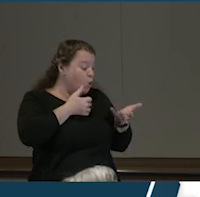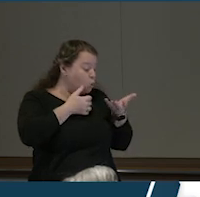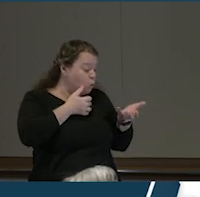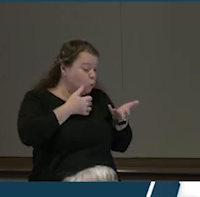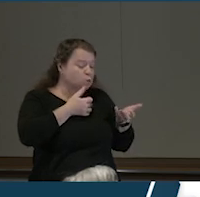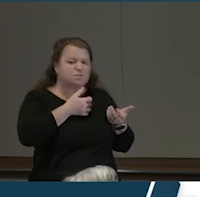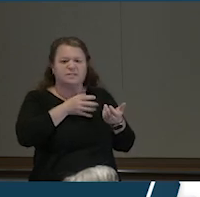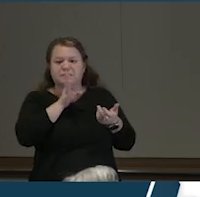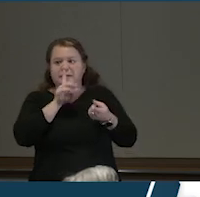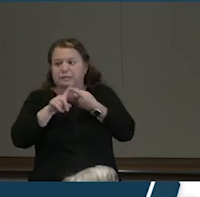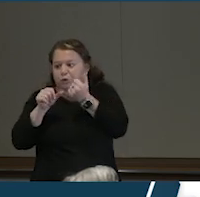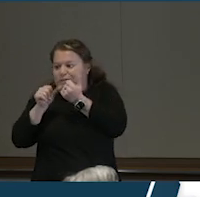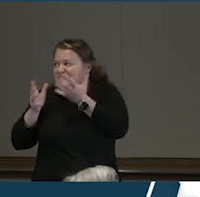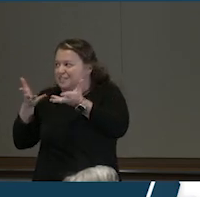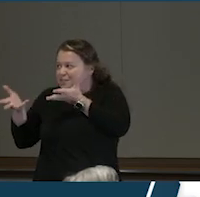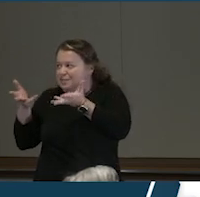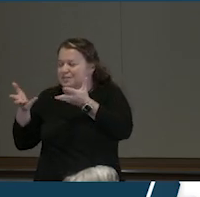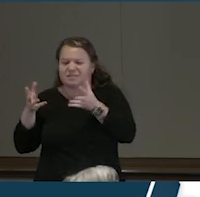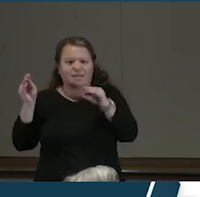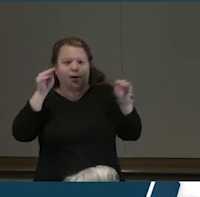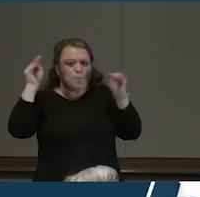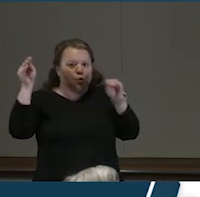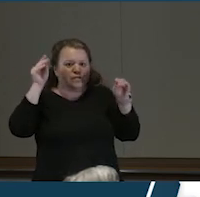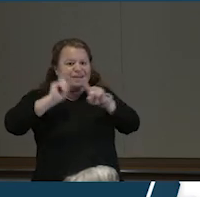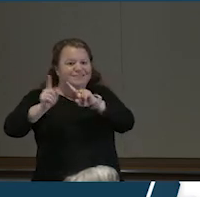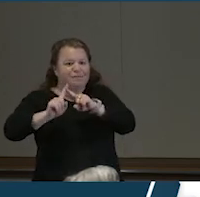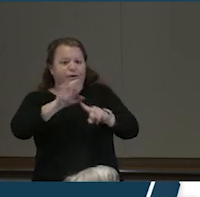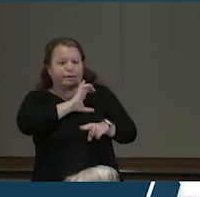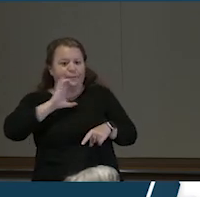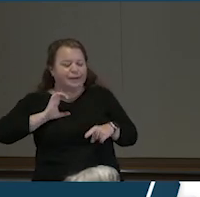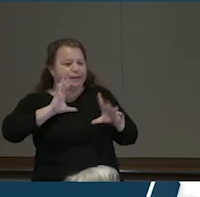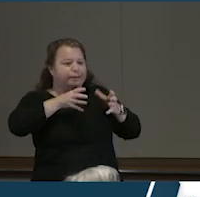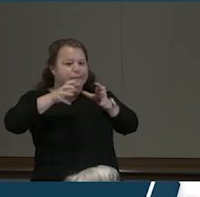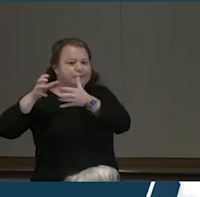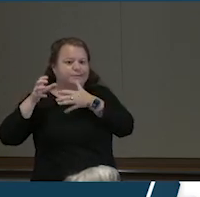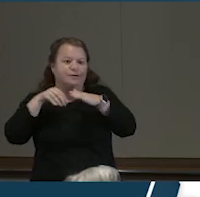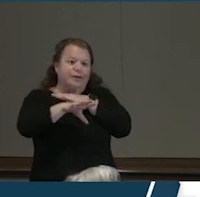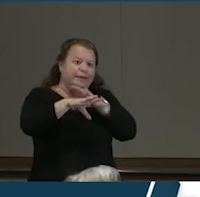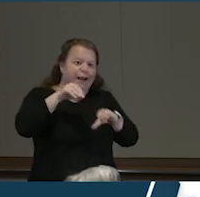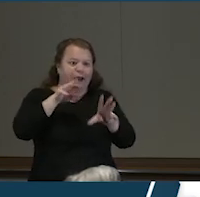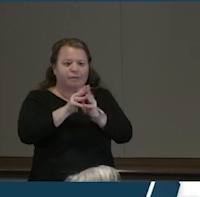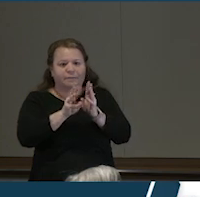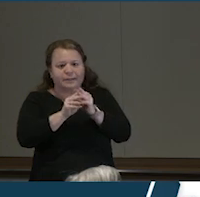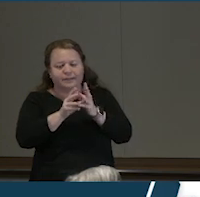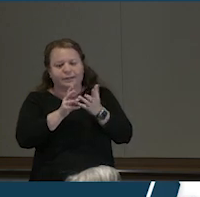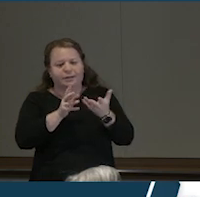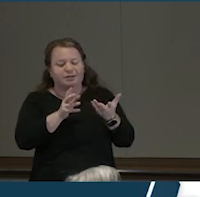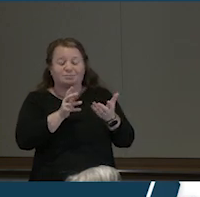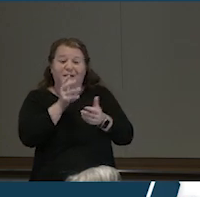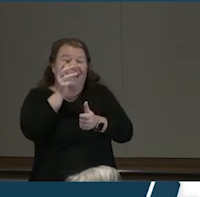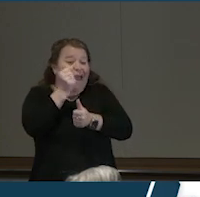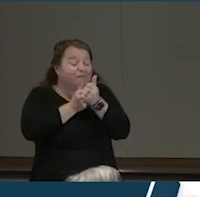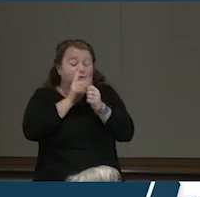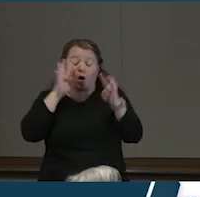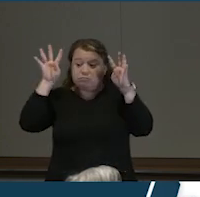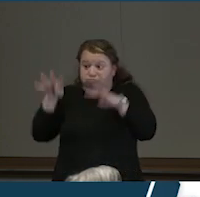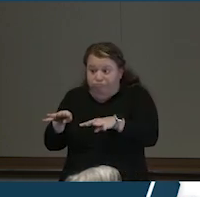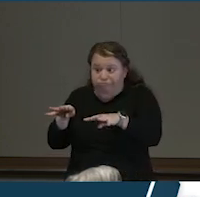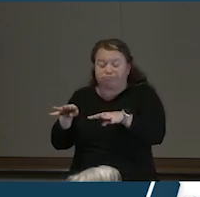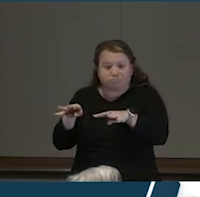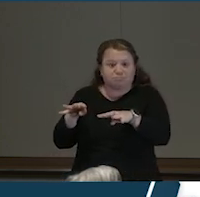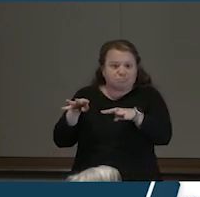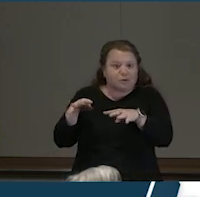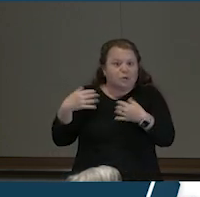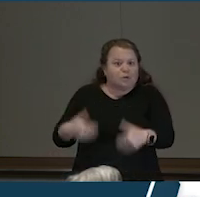And they're moving. They're up, they're down, because they do have other committees. So sometimes they're in and out. They're kind of all over the place. But I just want you to